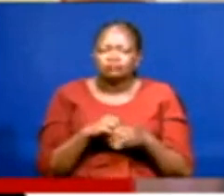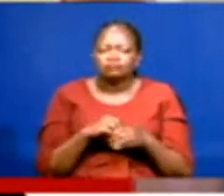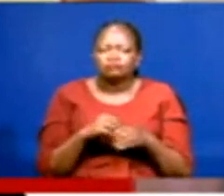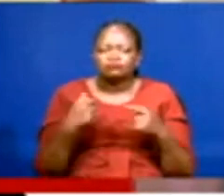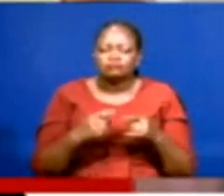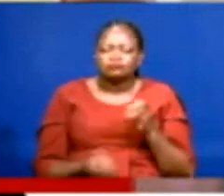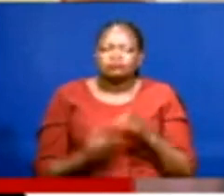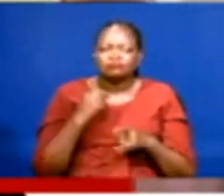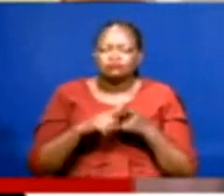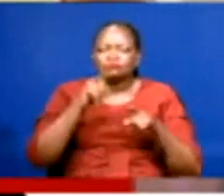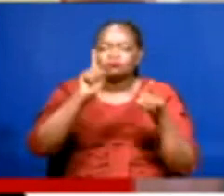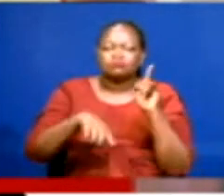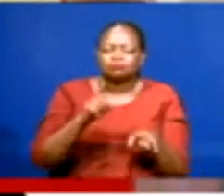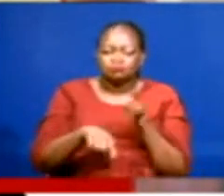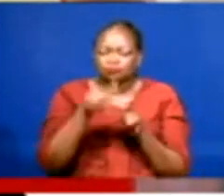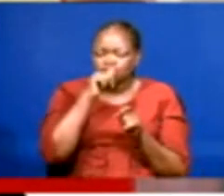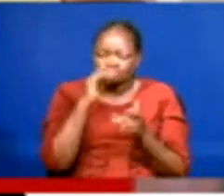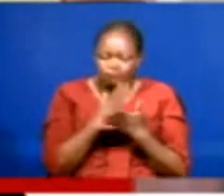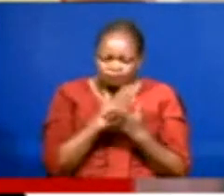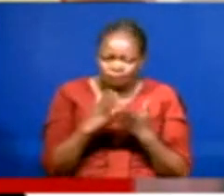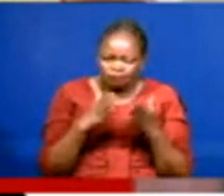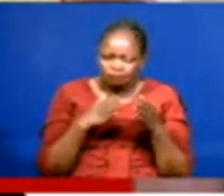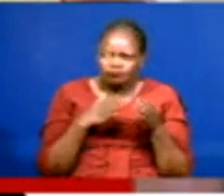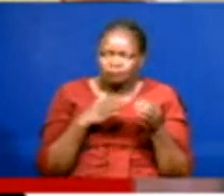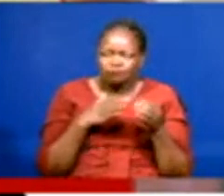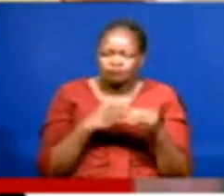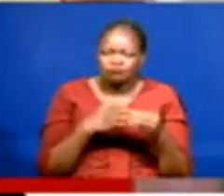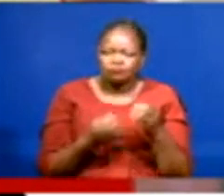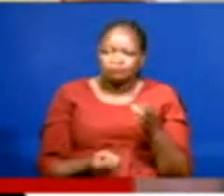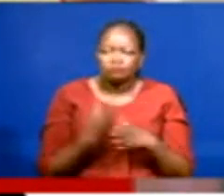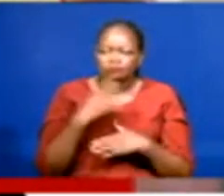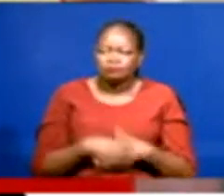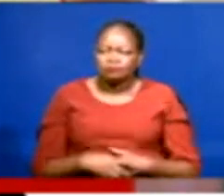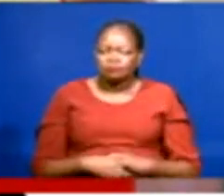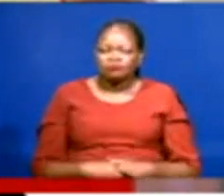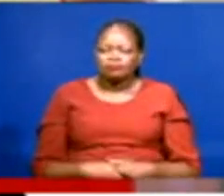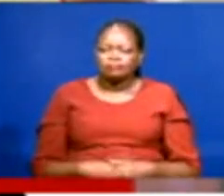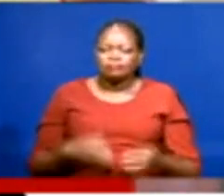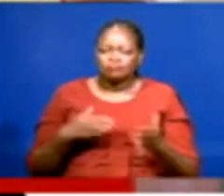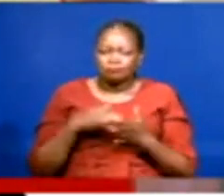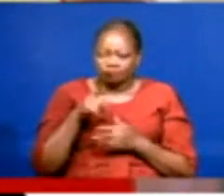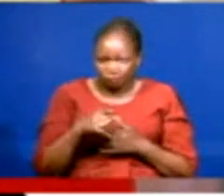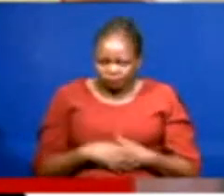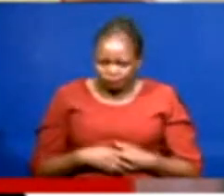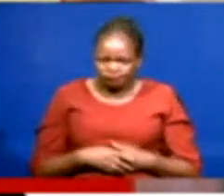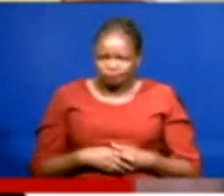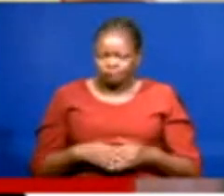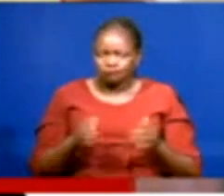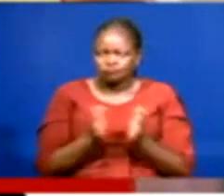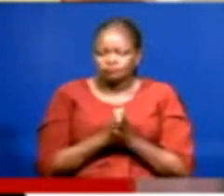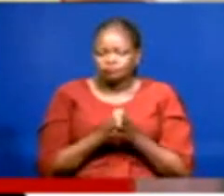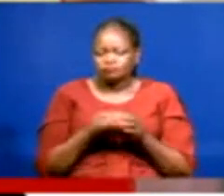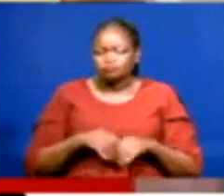a dynamic private sector led growth. Against this backdrop and in line with